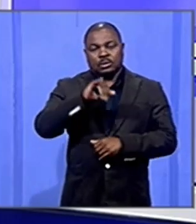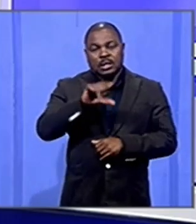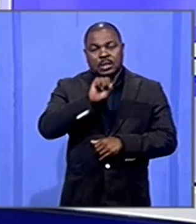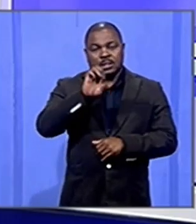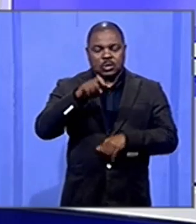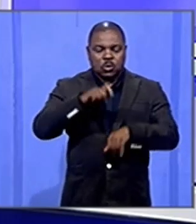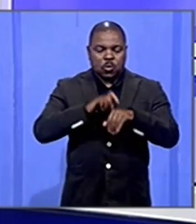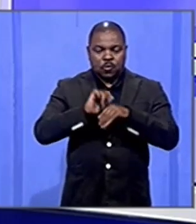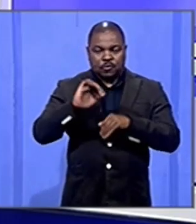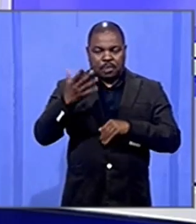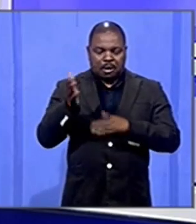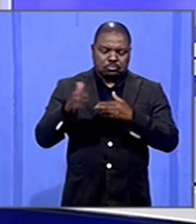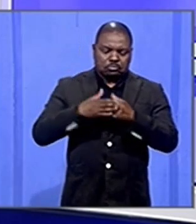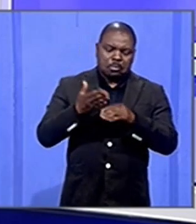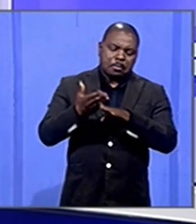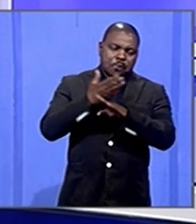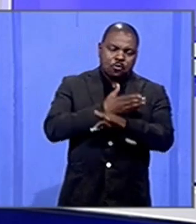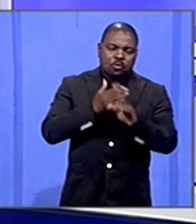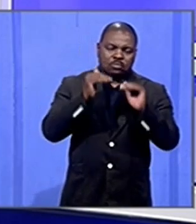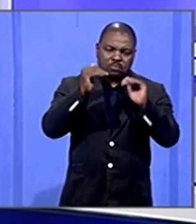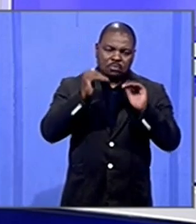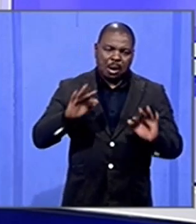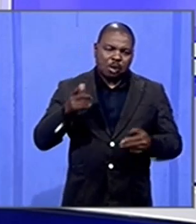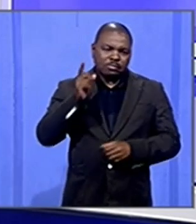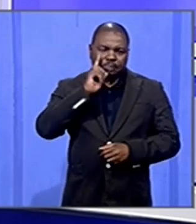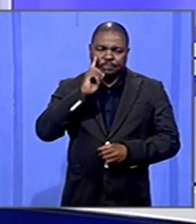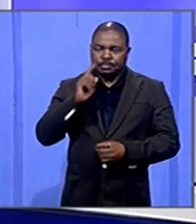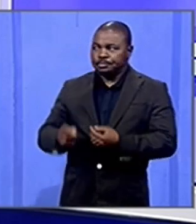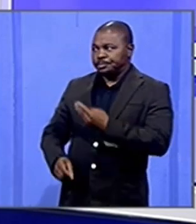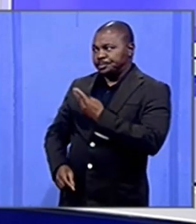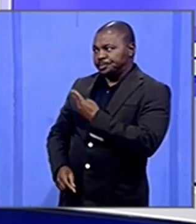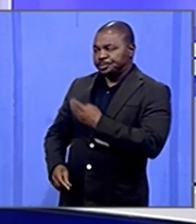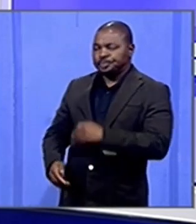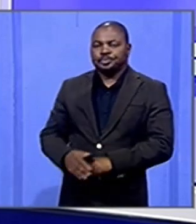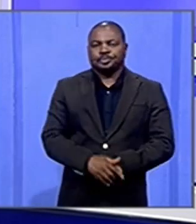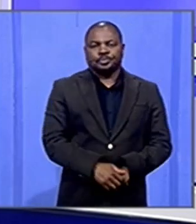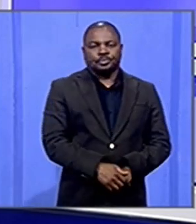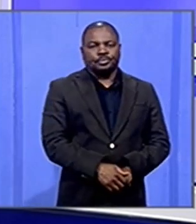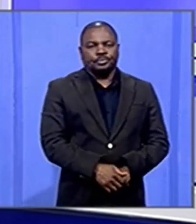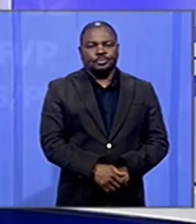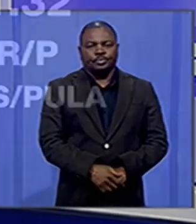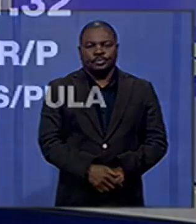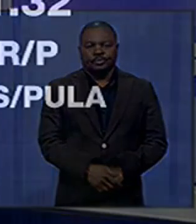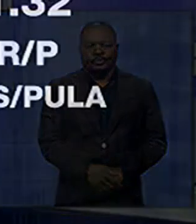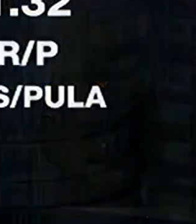mebaraka e be eme bjang ge JSE e tswelela pijana ka iri ya 5.